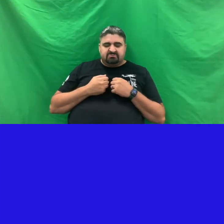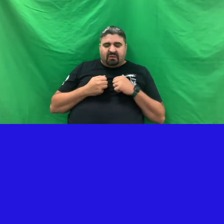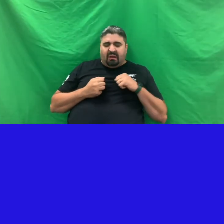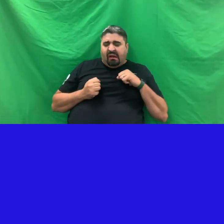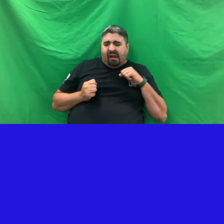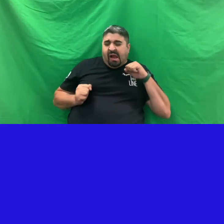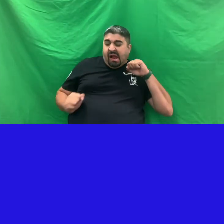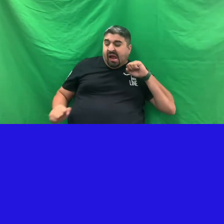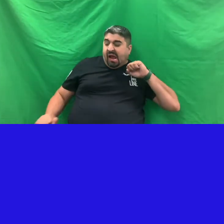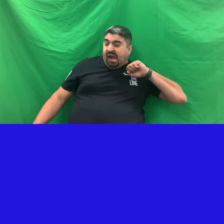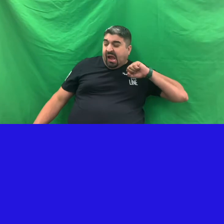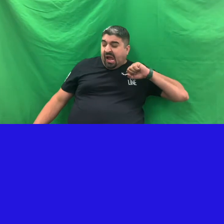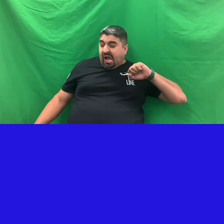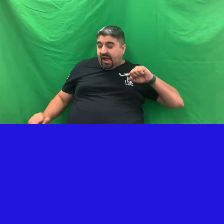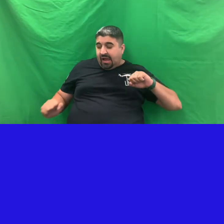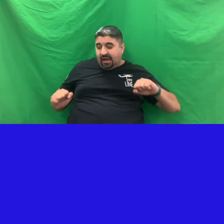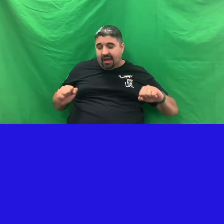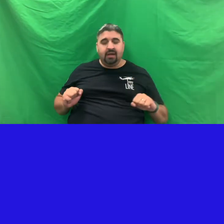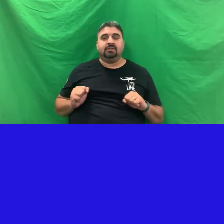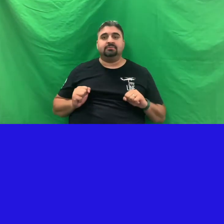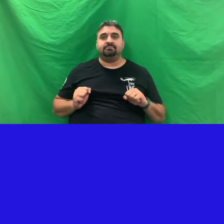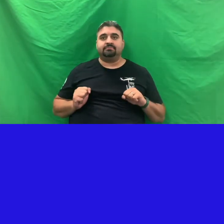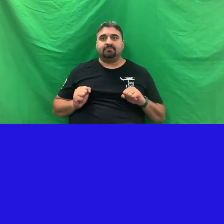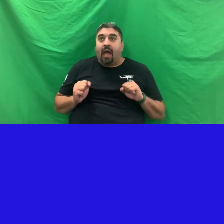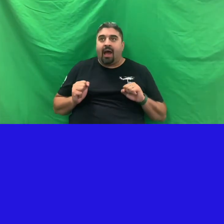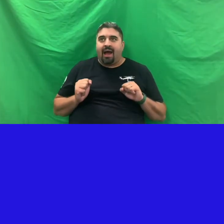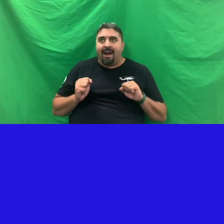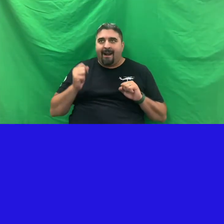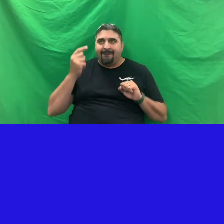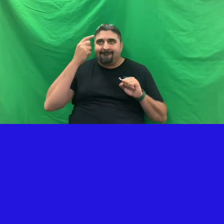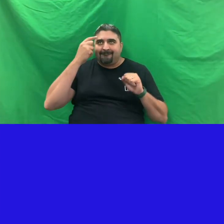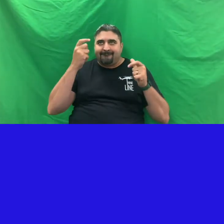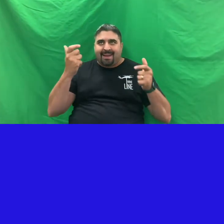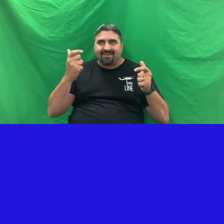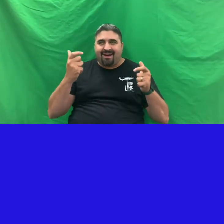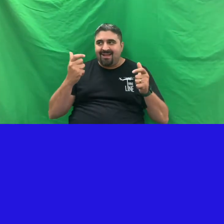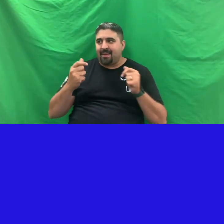It was just the right size.